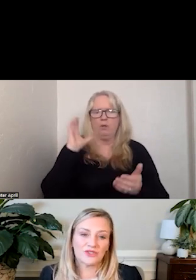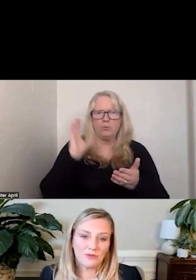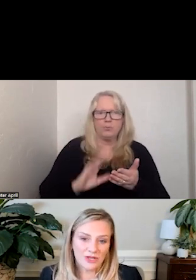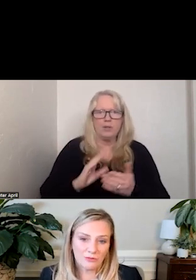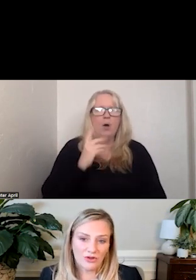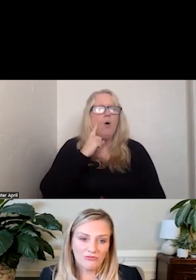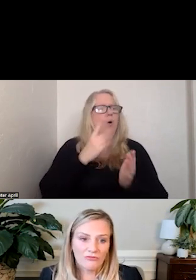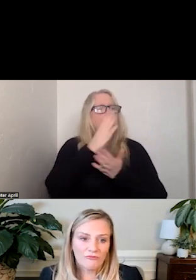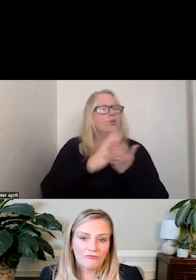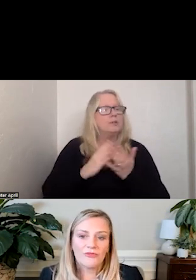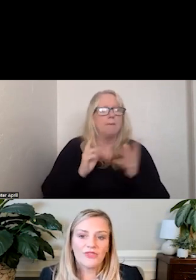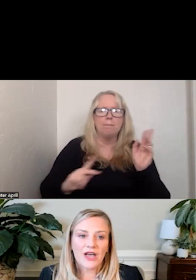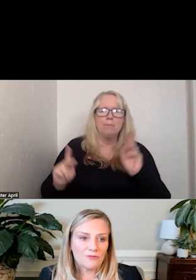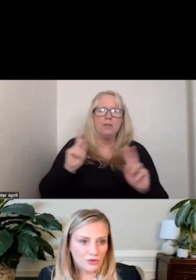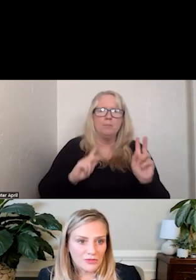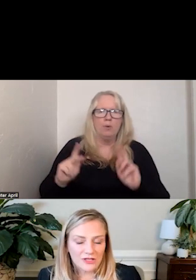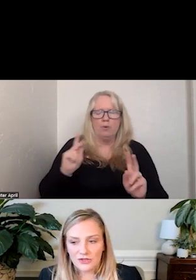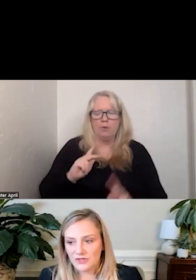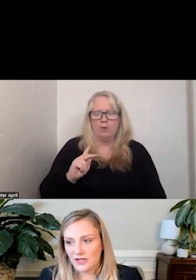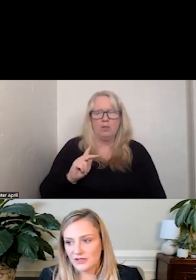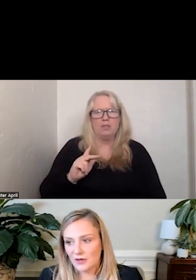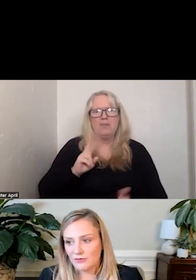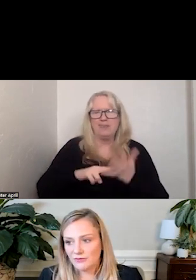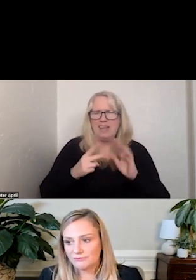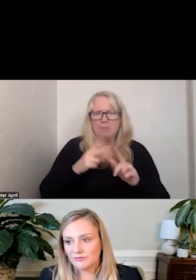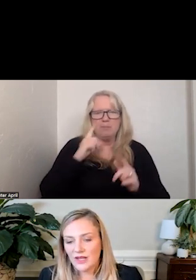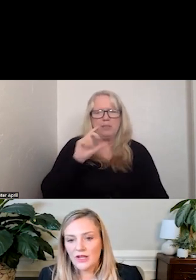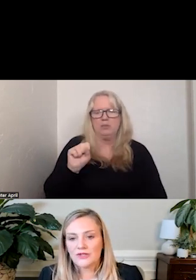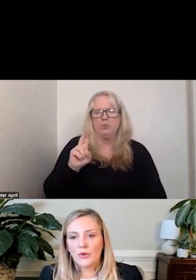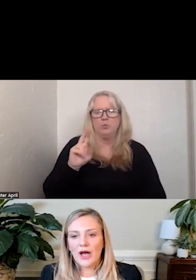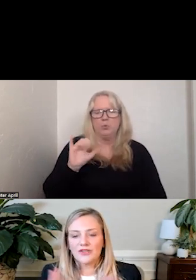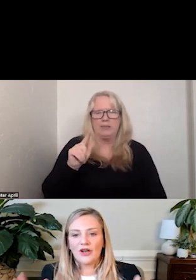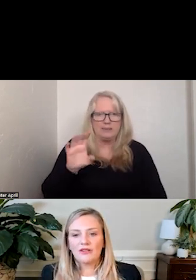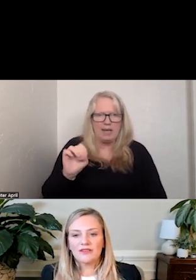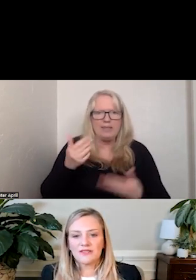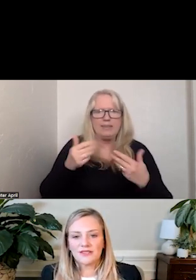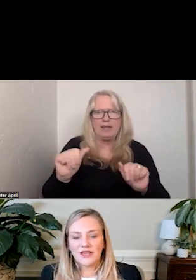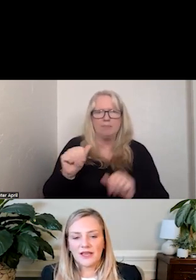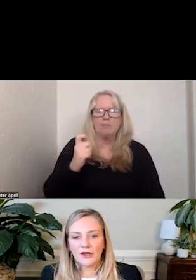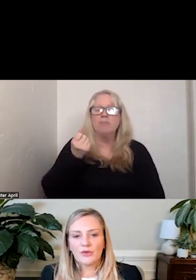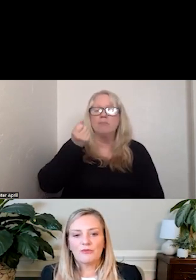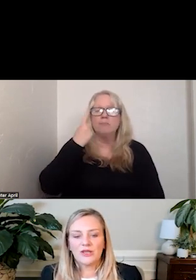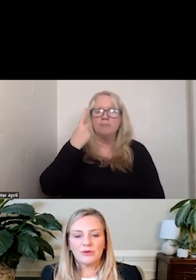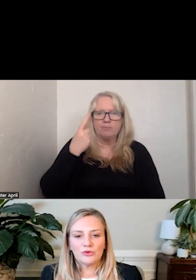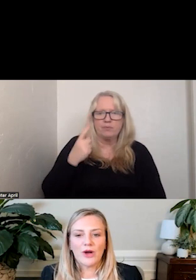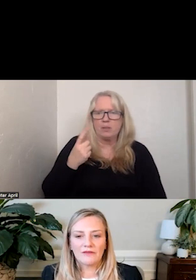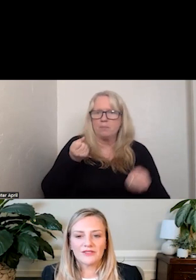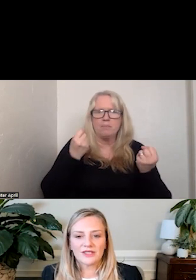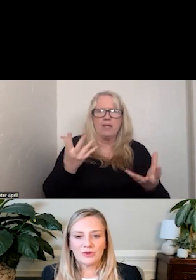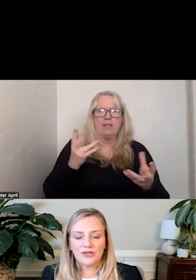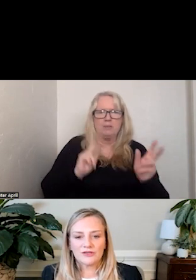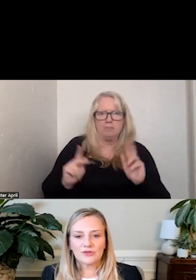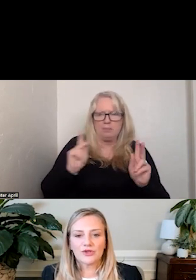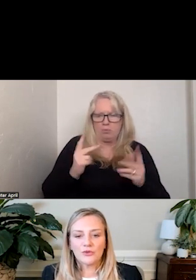sometimes for some people, that would mean a suicide attempt. So all of this is to say that many people who have